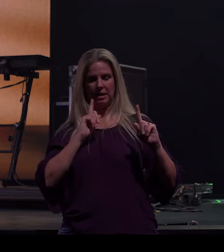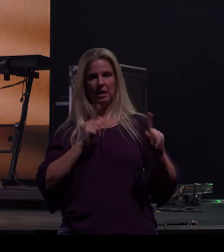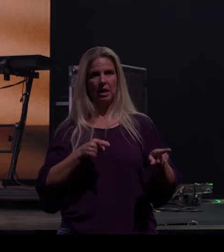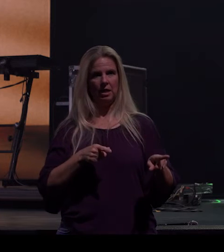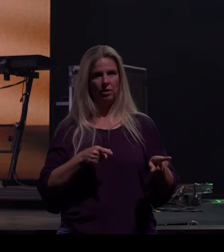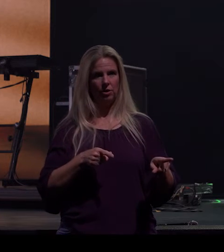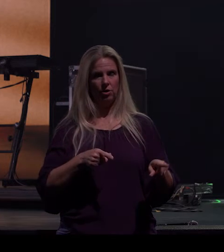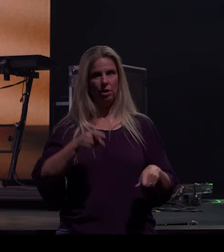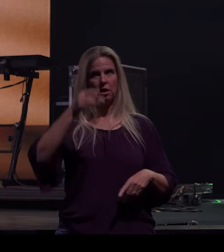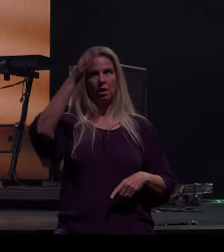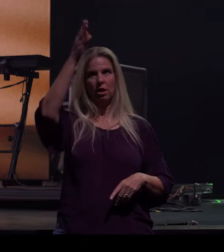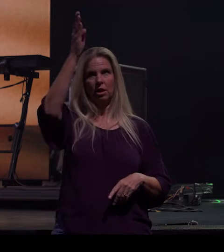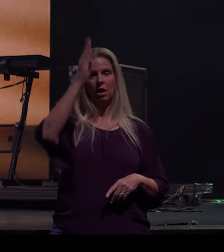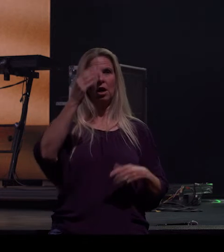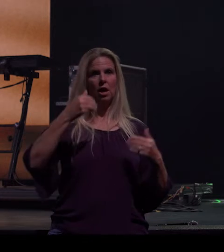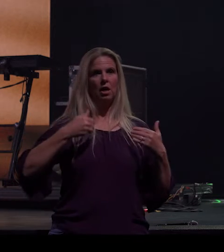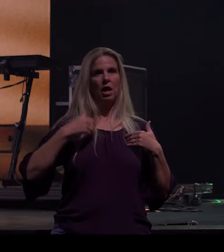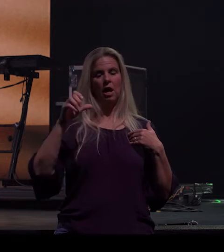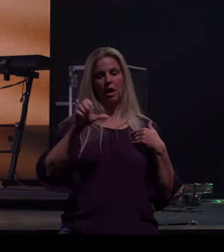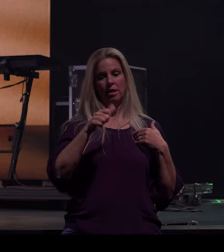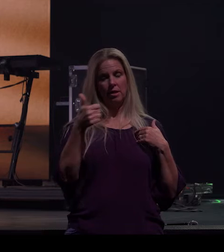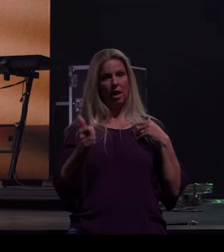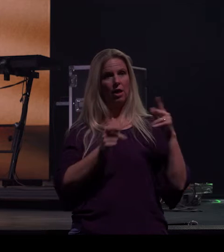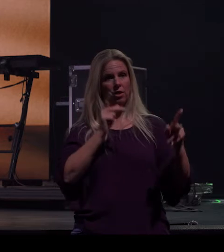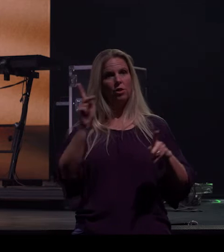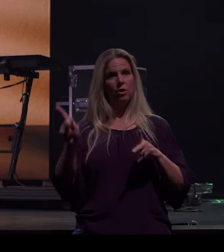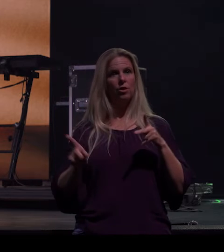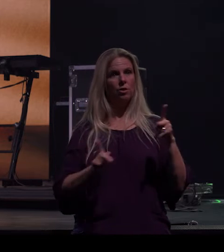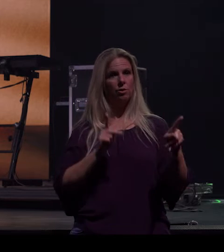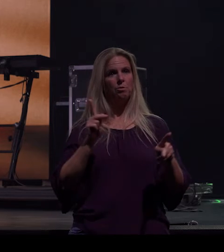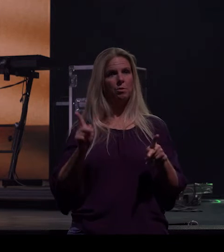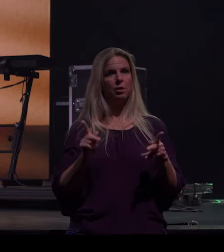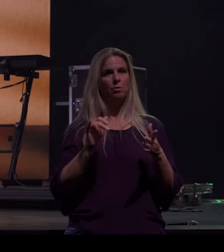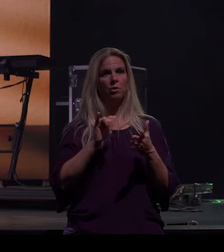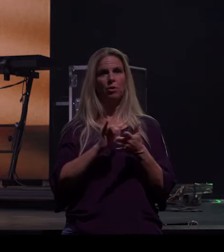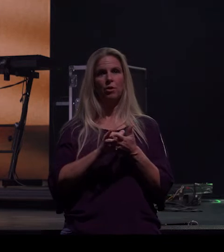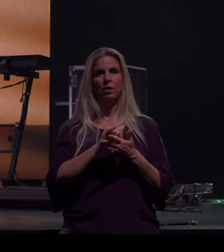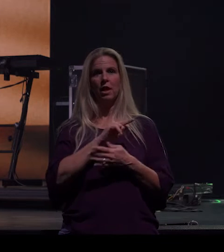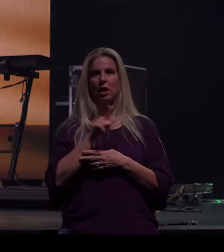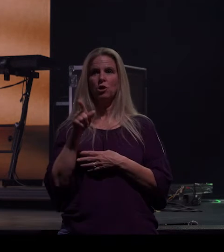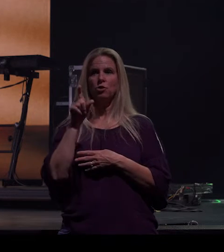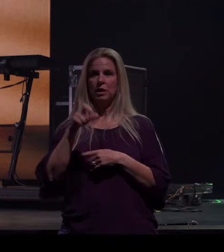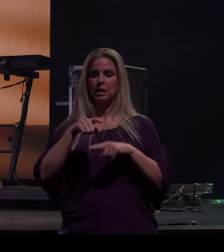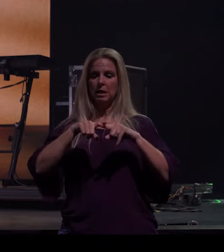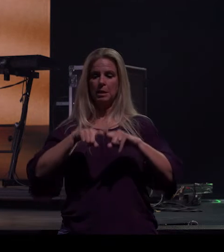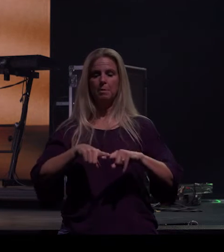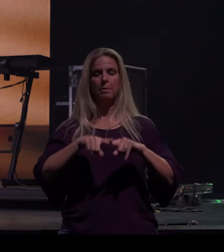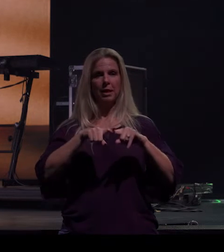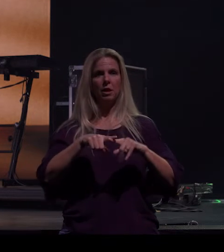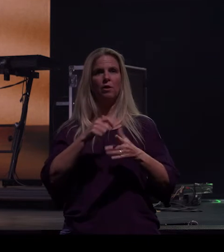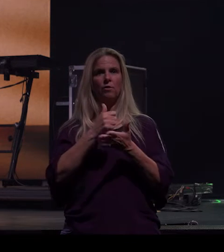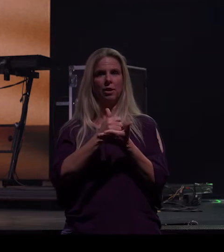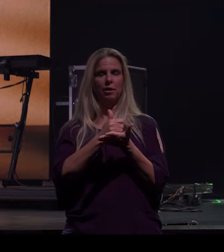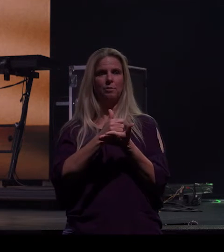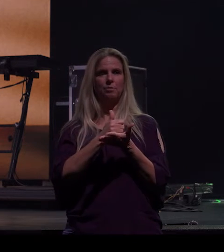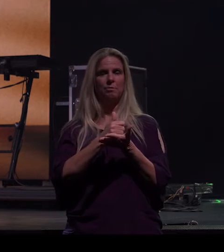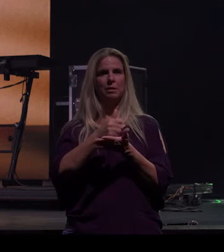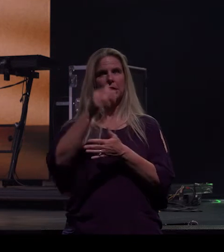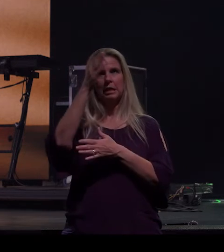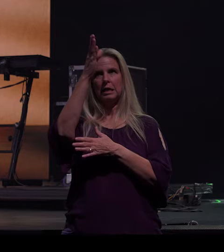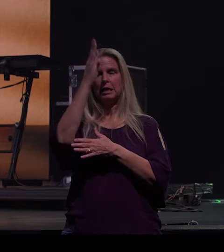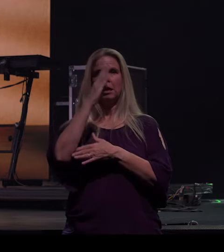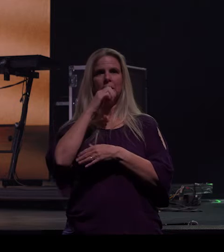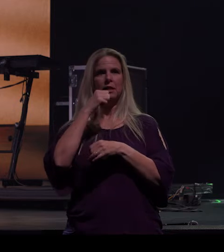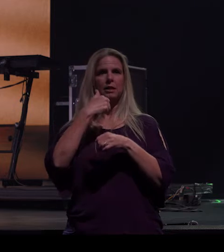That God has other people around you that he wants you to rely on to help? Do you know God never designed you to have all